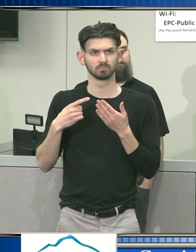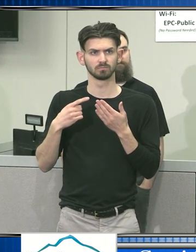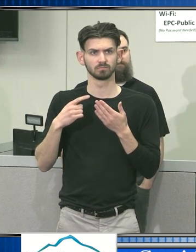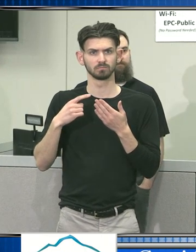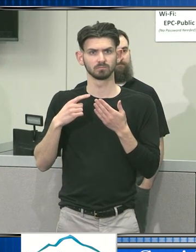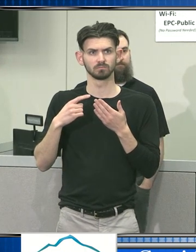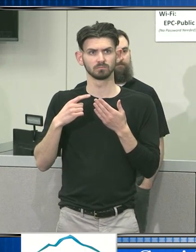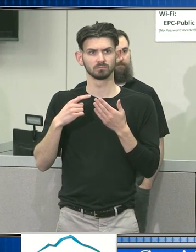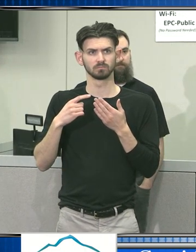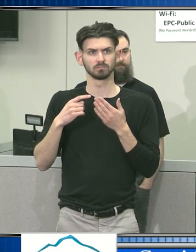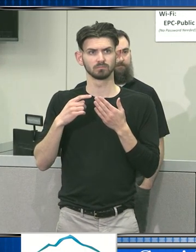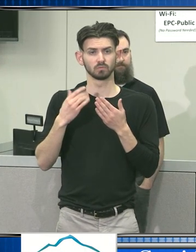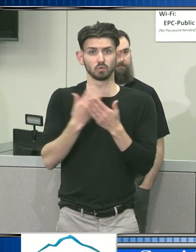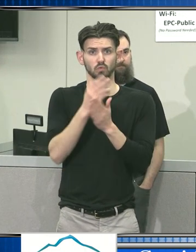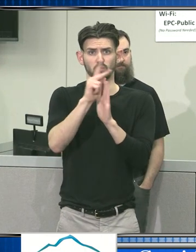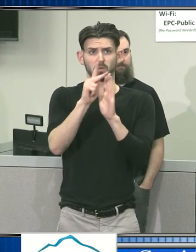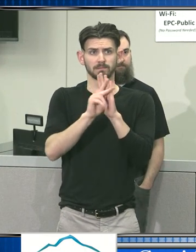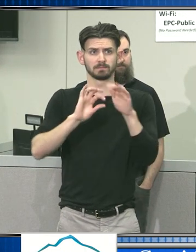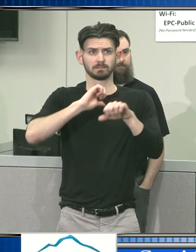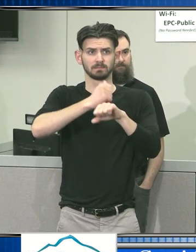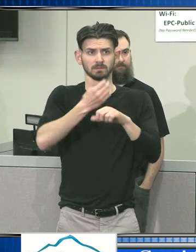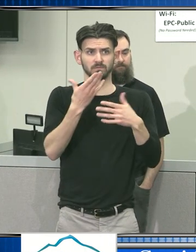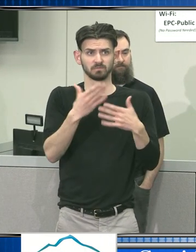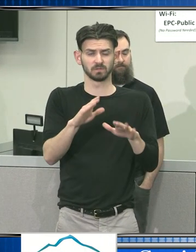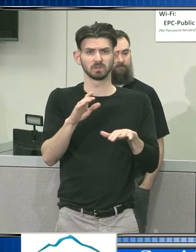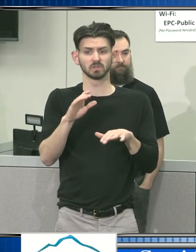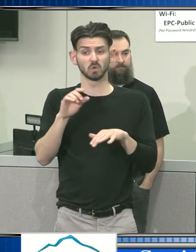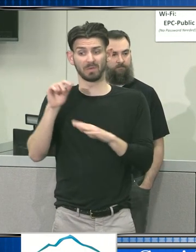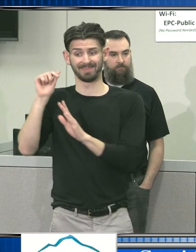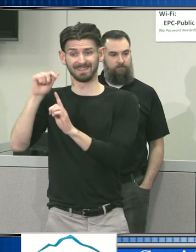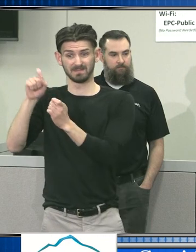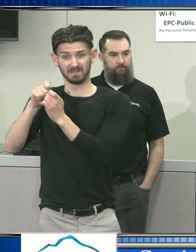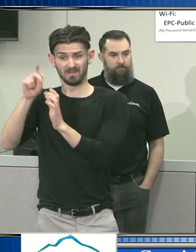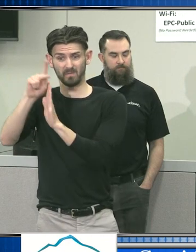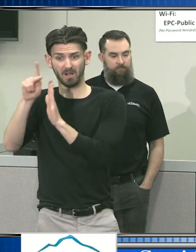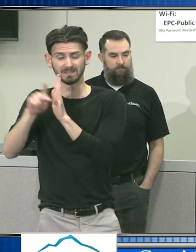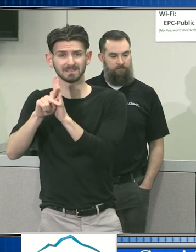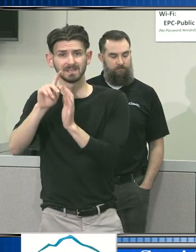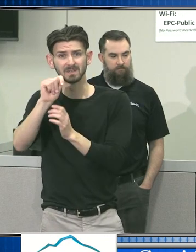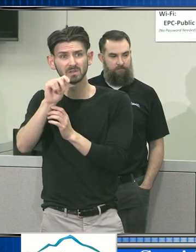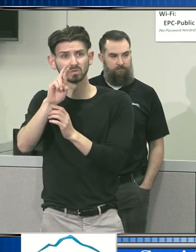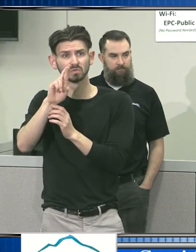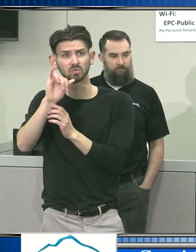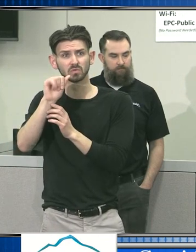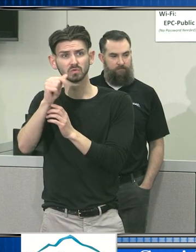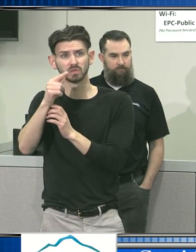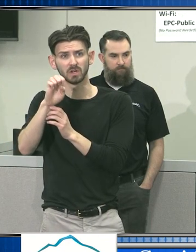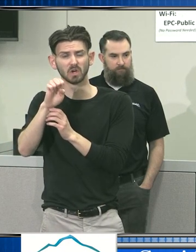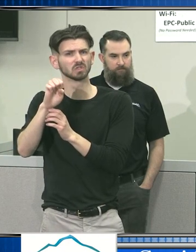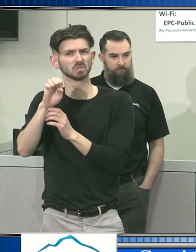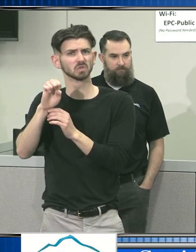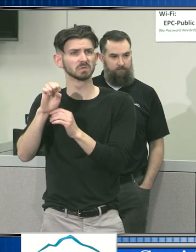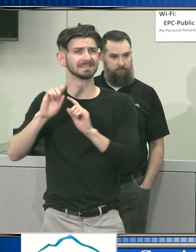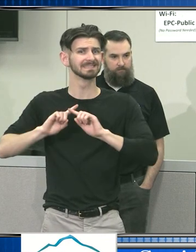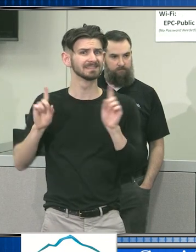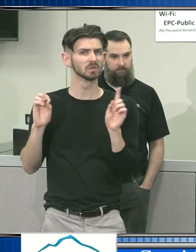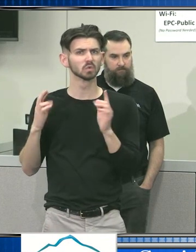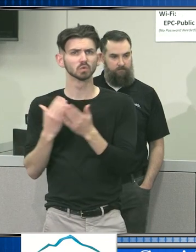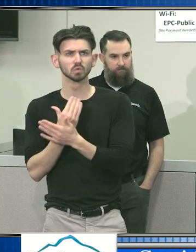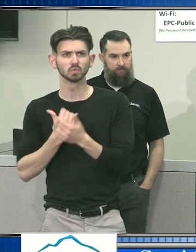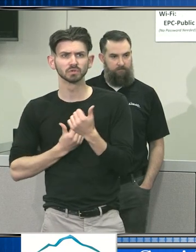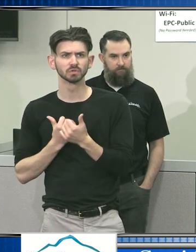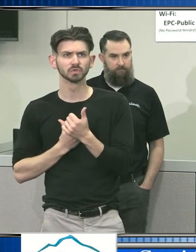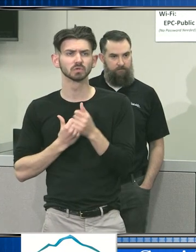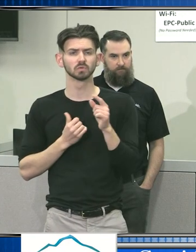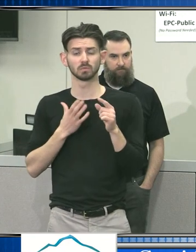this new triage system different than those steps we had already implemented? Is this a more safe situation, or what's the difference? Well, the answer is